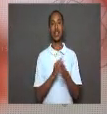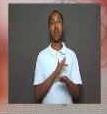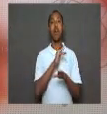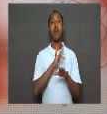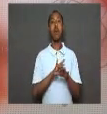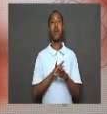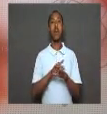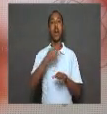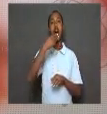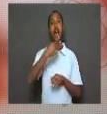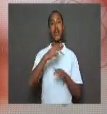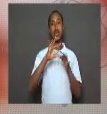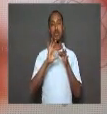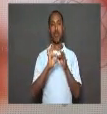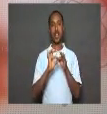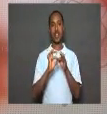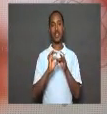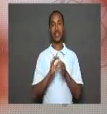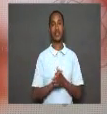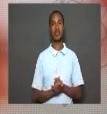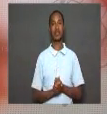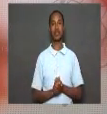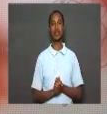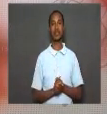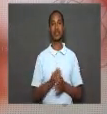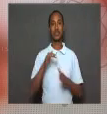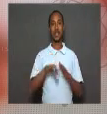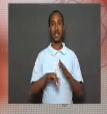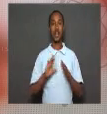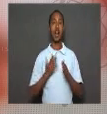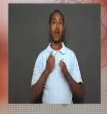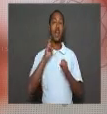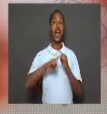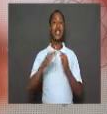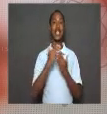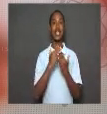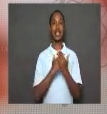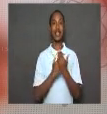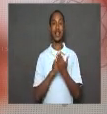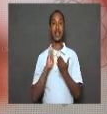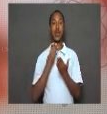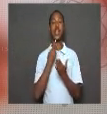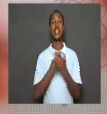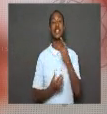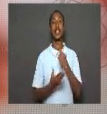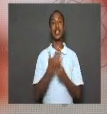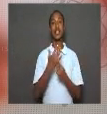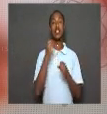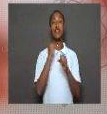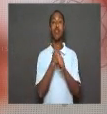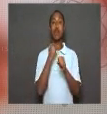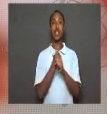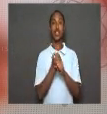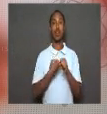on hydrogen bonding. In our last lesson, we discussed the